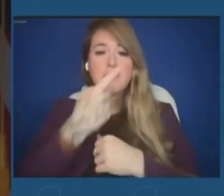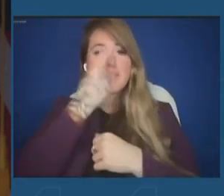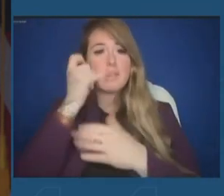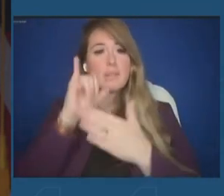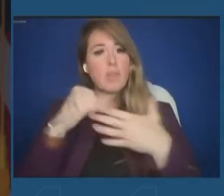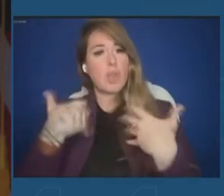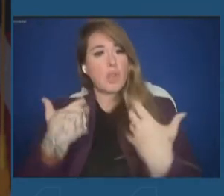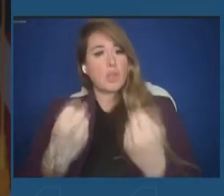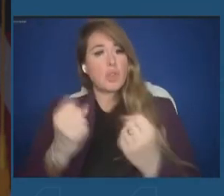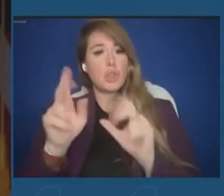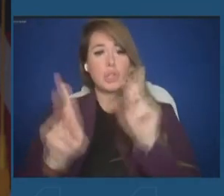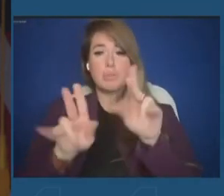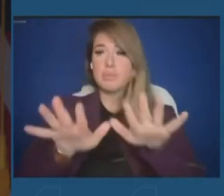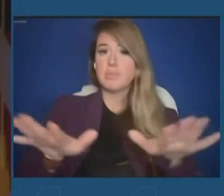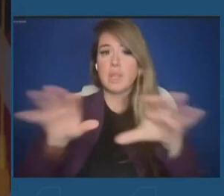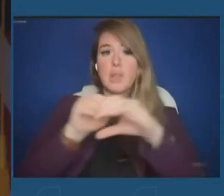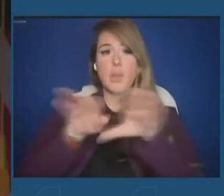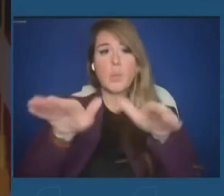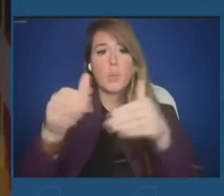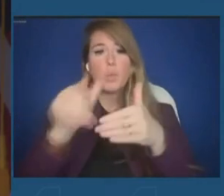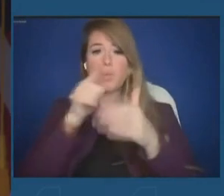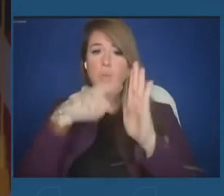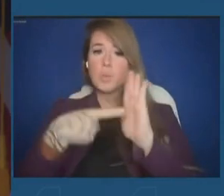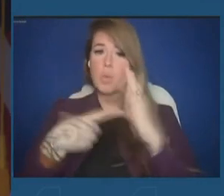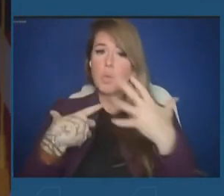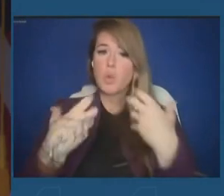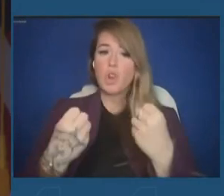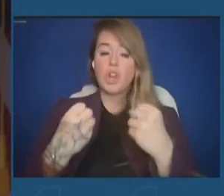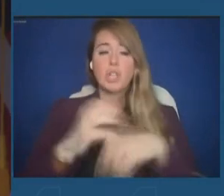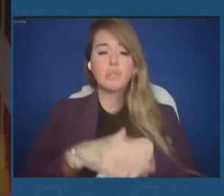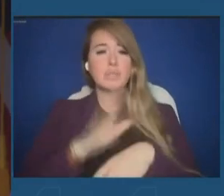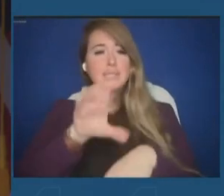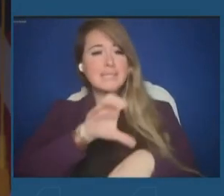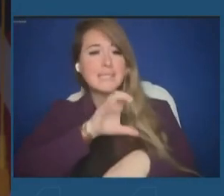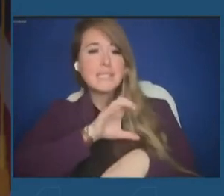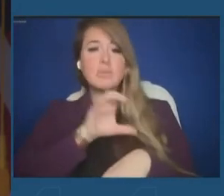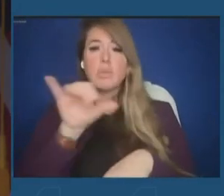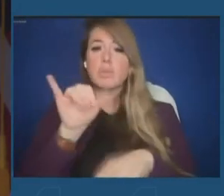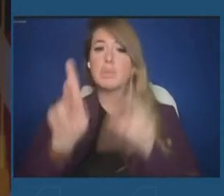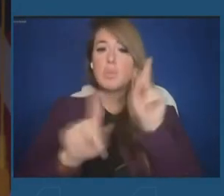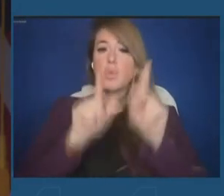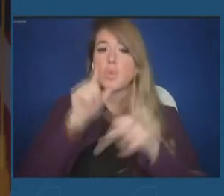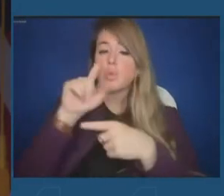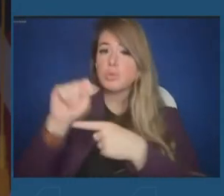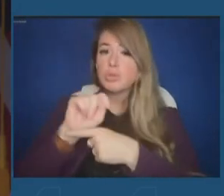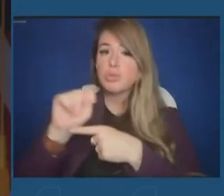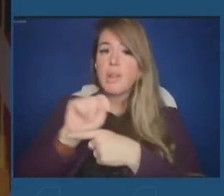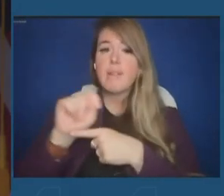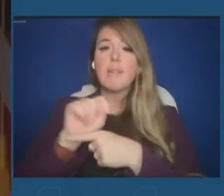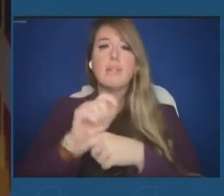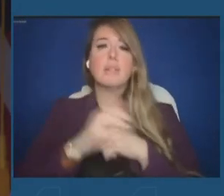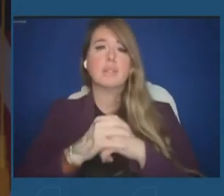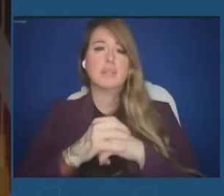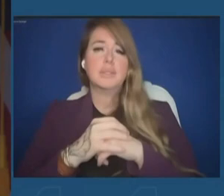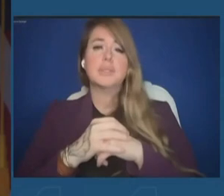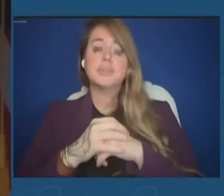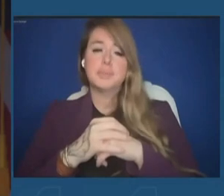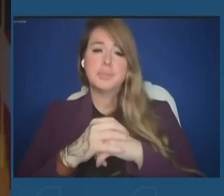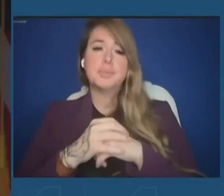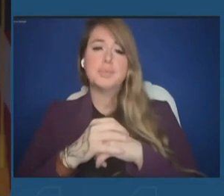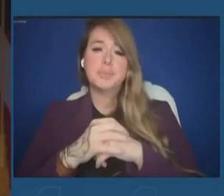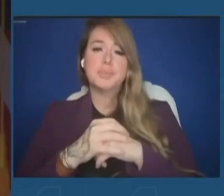of the people in this room and those you represent, citizens, also those who are trained. So